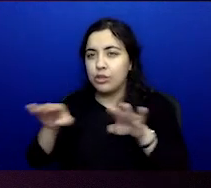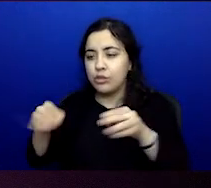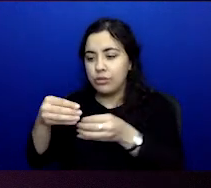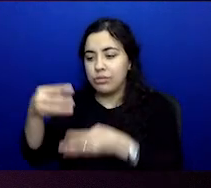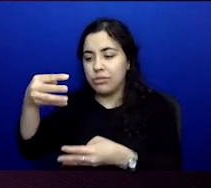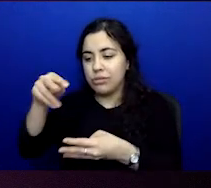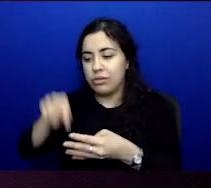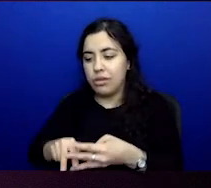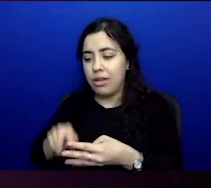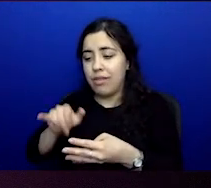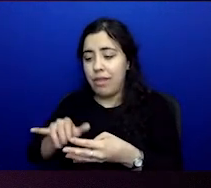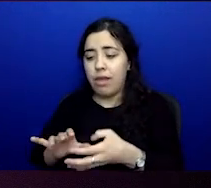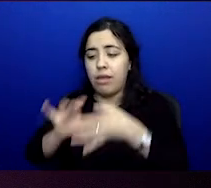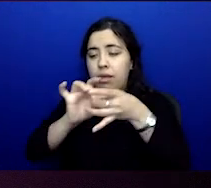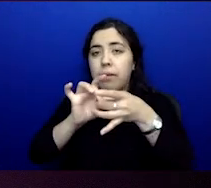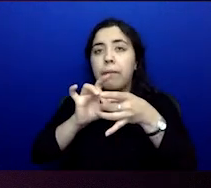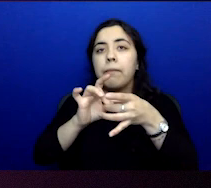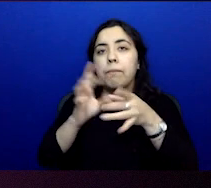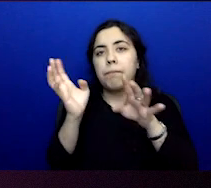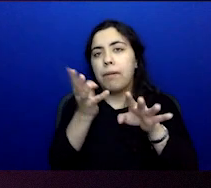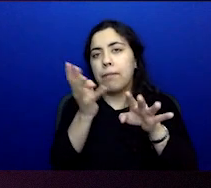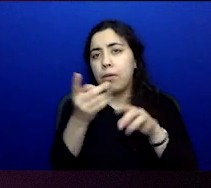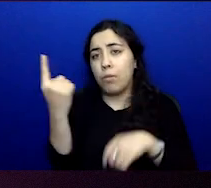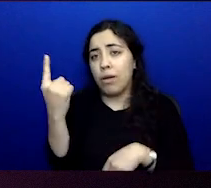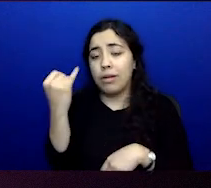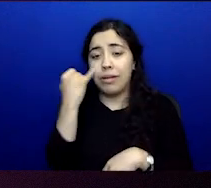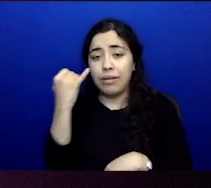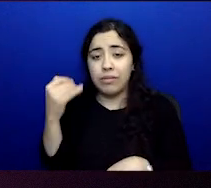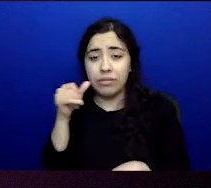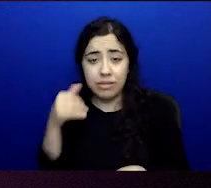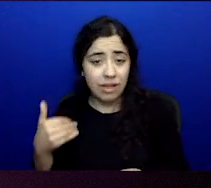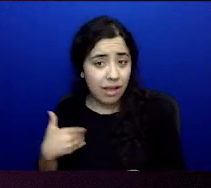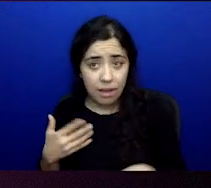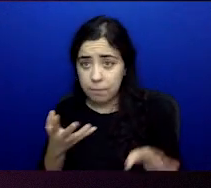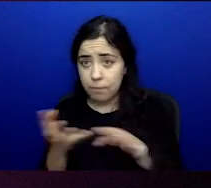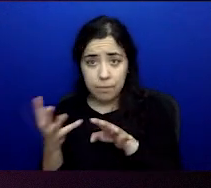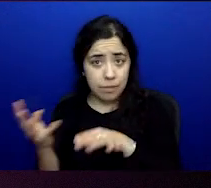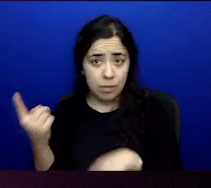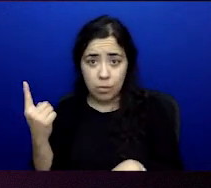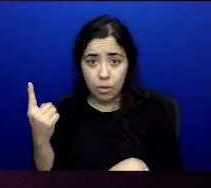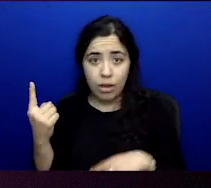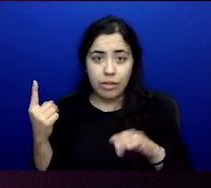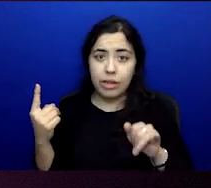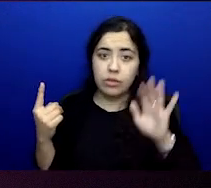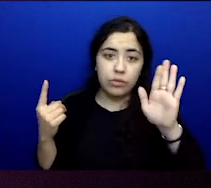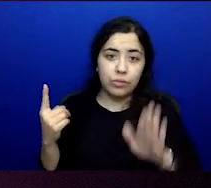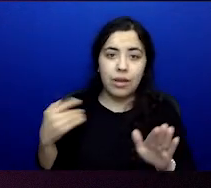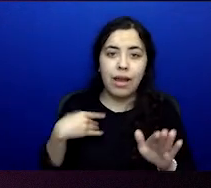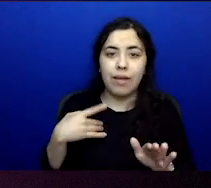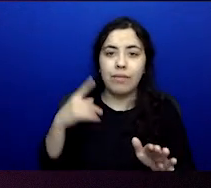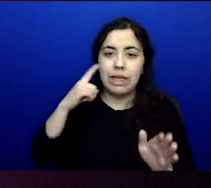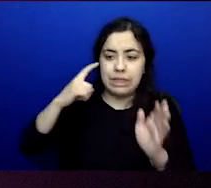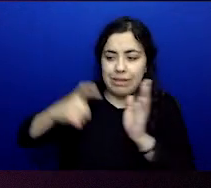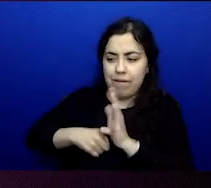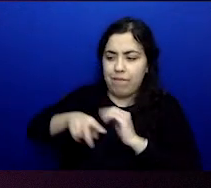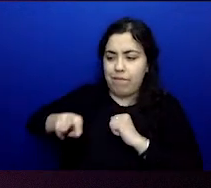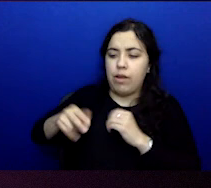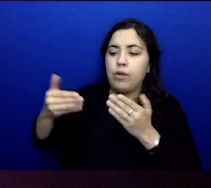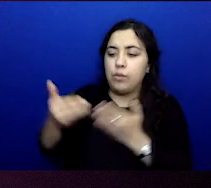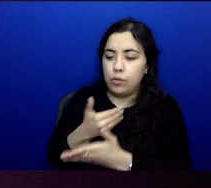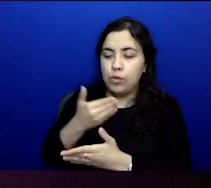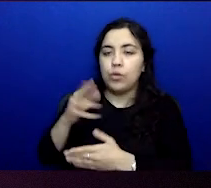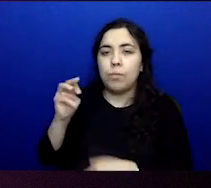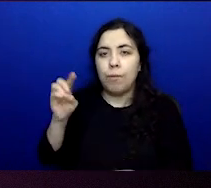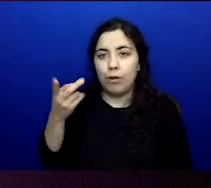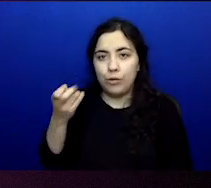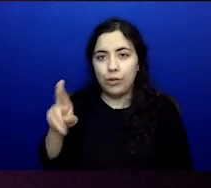field contains pipeline 1. If the children field doesn't contain pipeline 1, which is great, that means we have identified a new modular pipeline